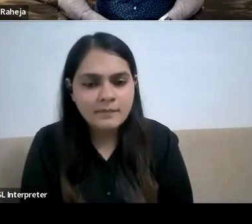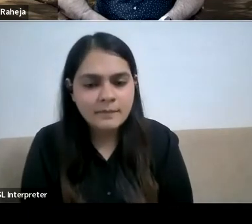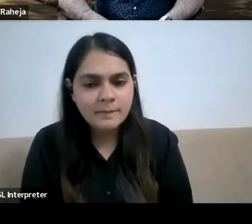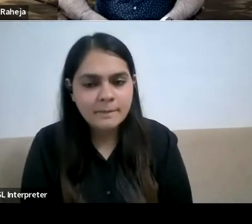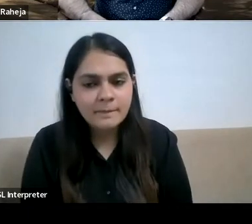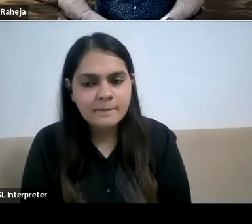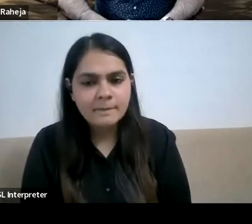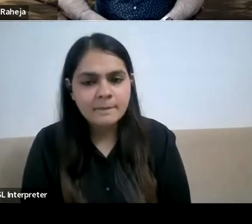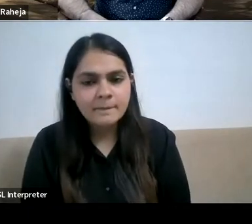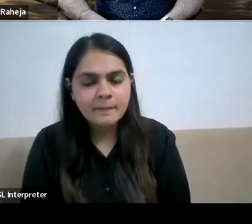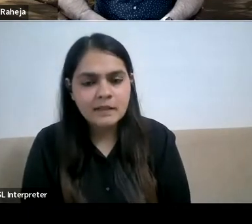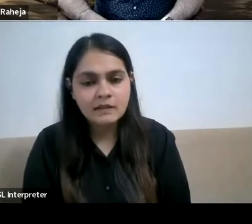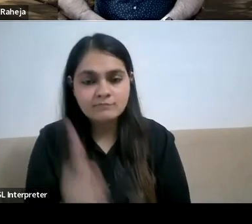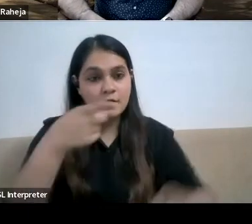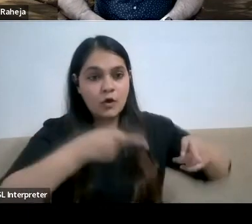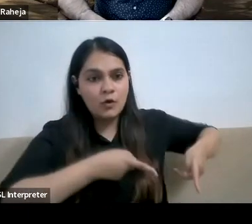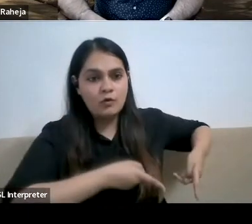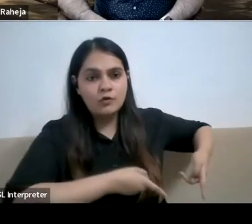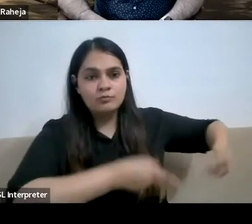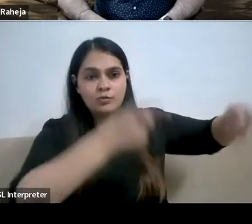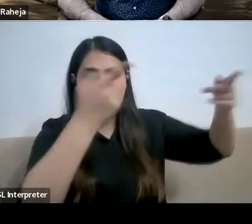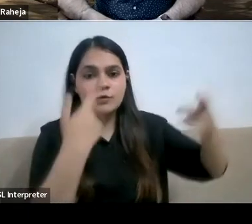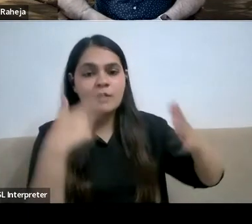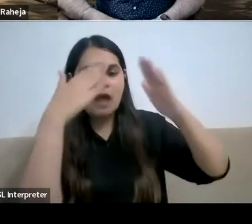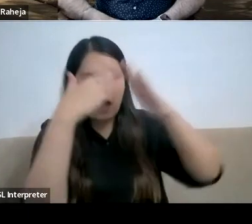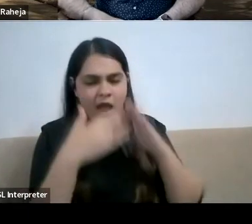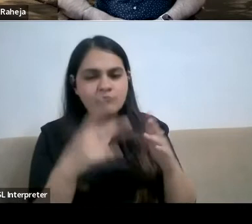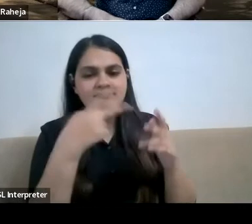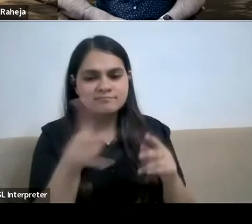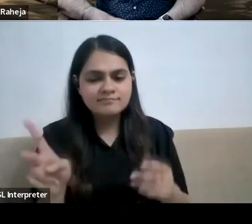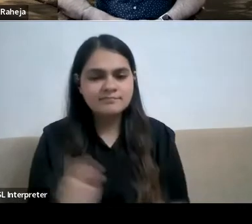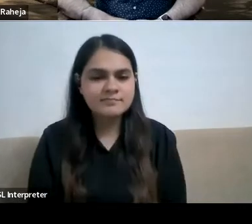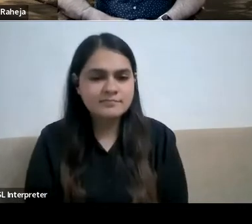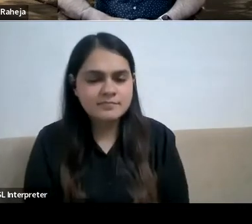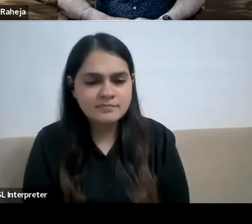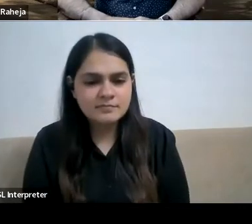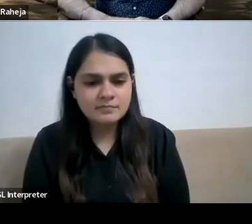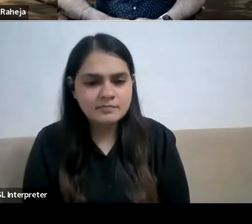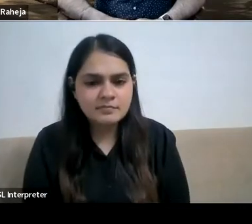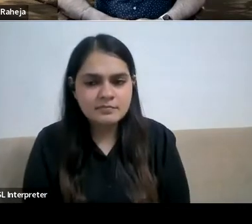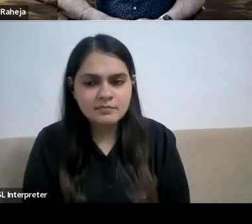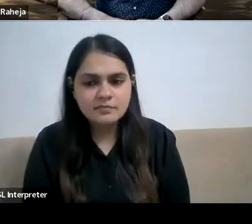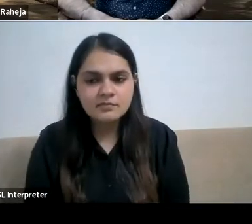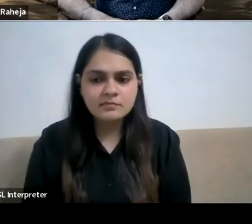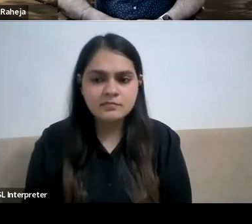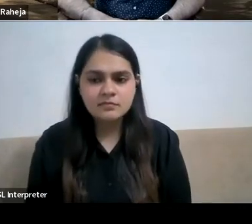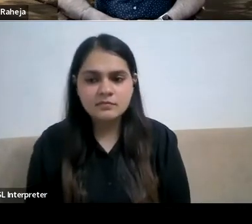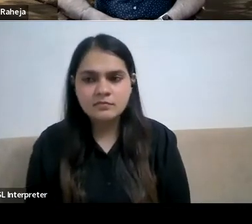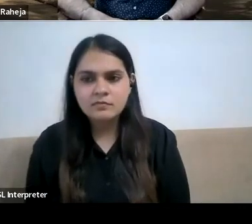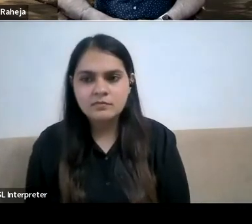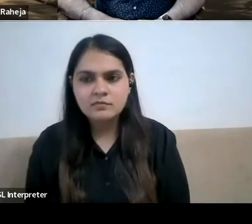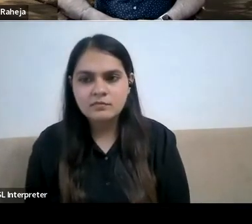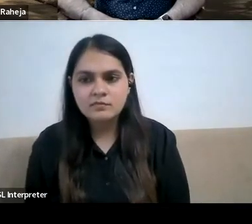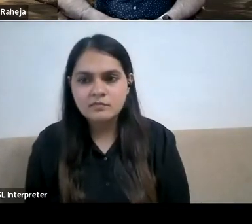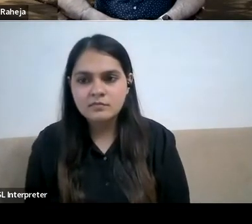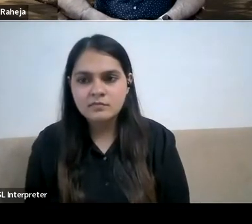the pedestrian highways are going to be more safe for the pedestrians over there, and for them to actually cross the street to, in